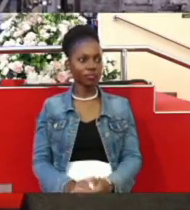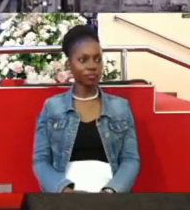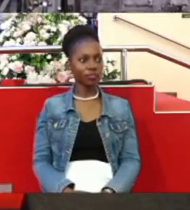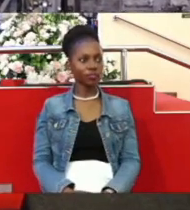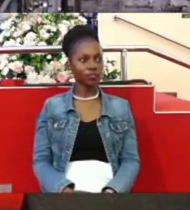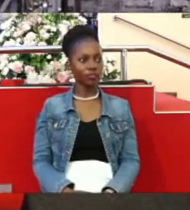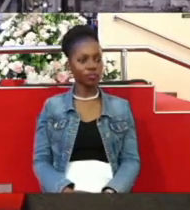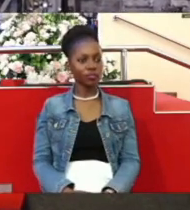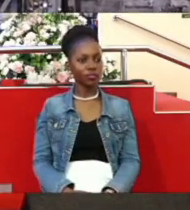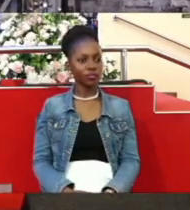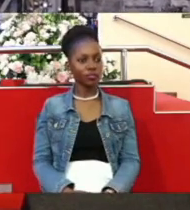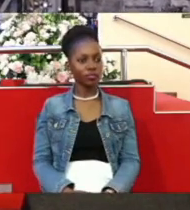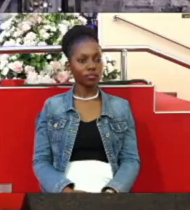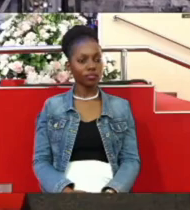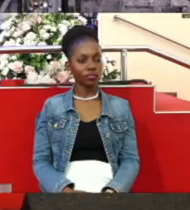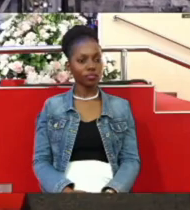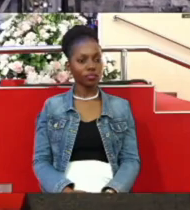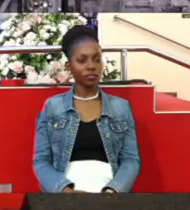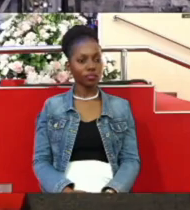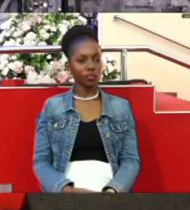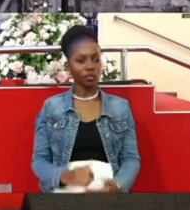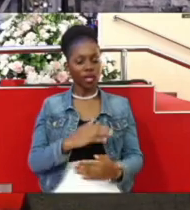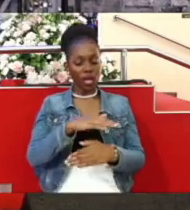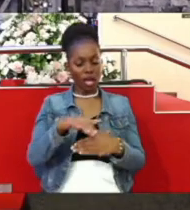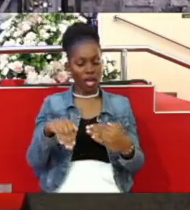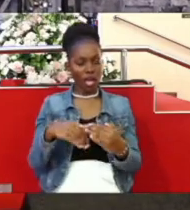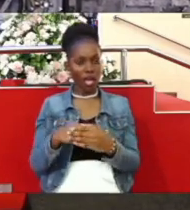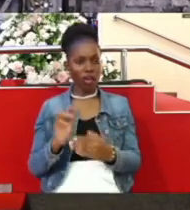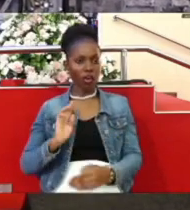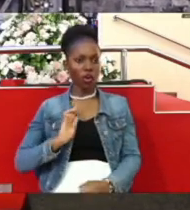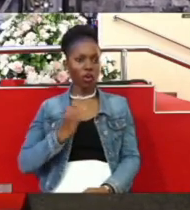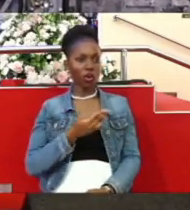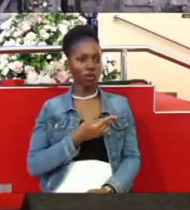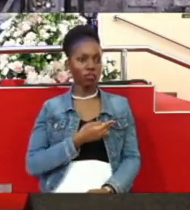And all of us, I know we are at different wells.